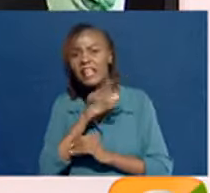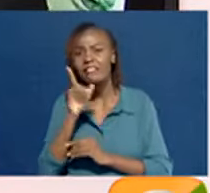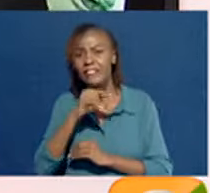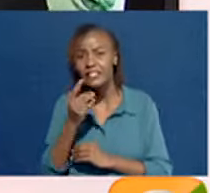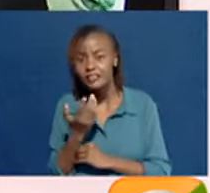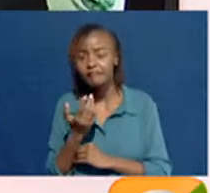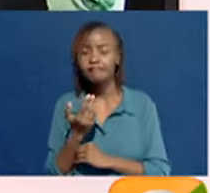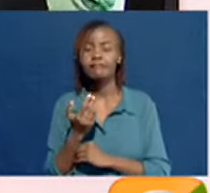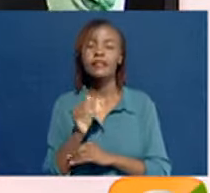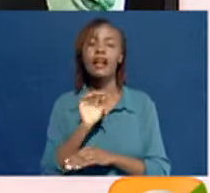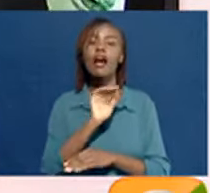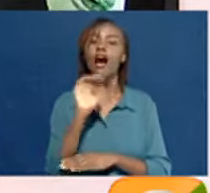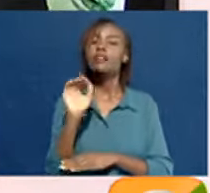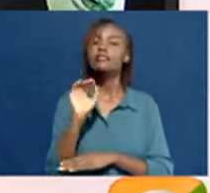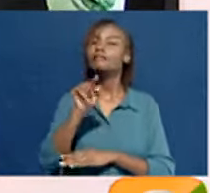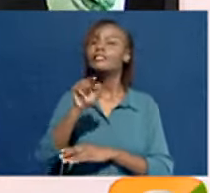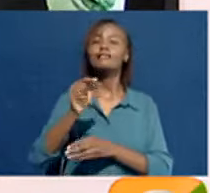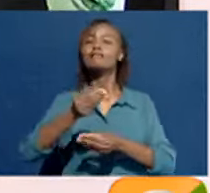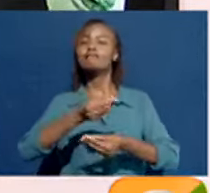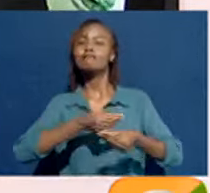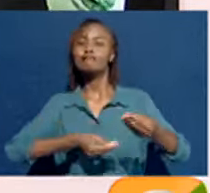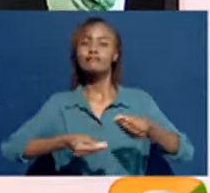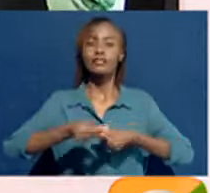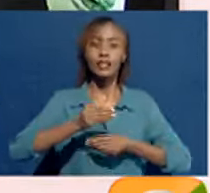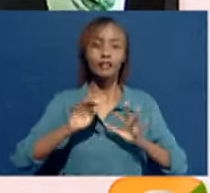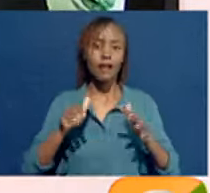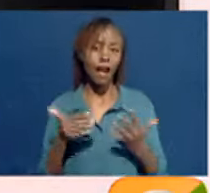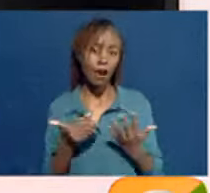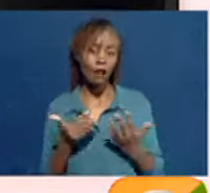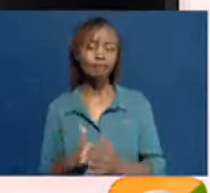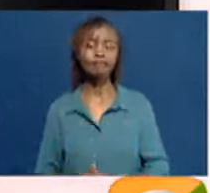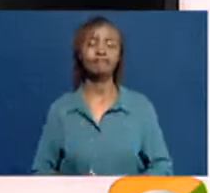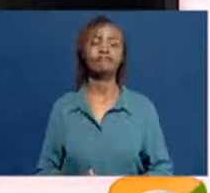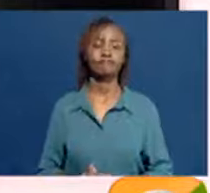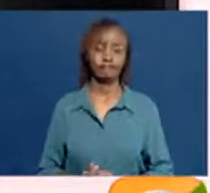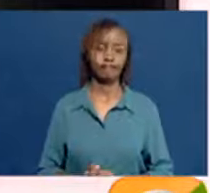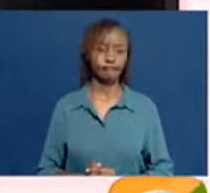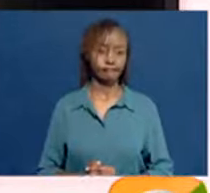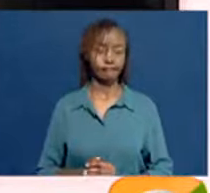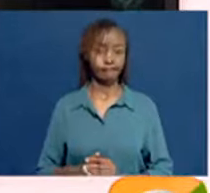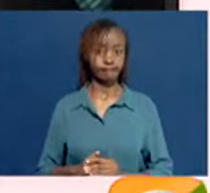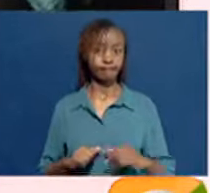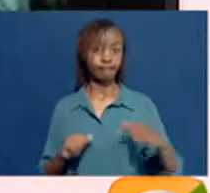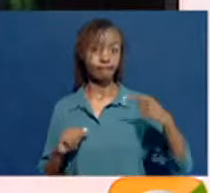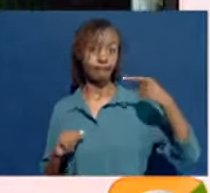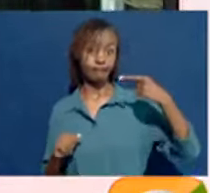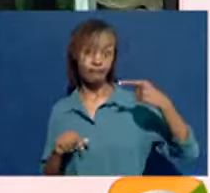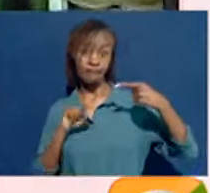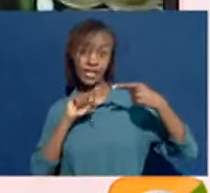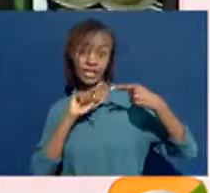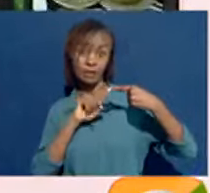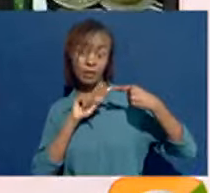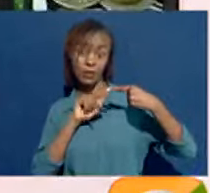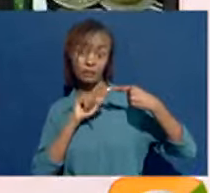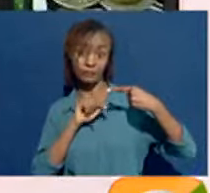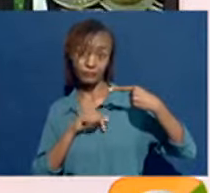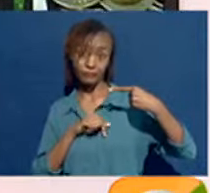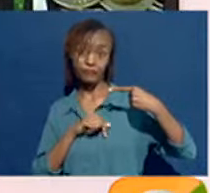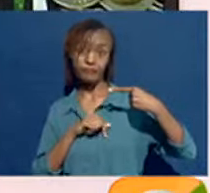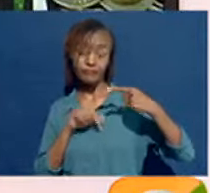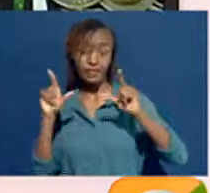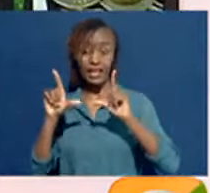trade of carbon credits actually work? Well, first, it's important to note that carbon credits are